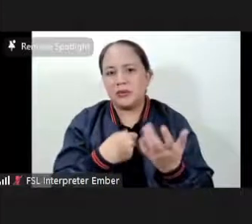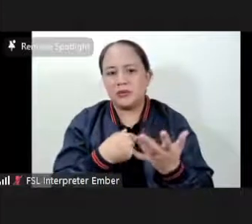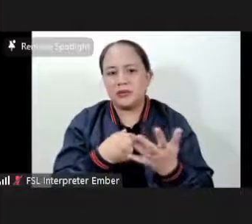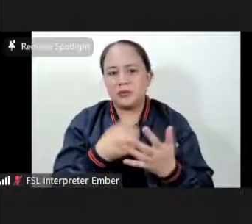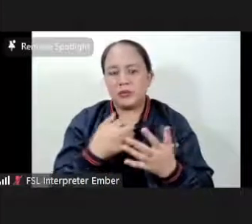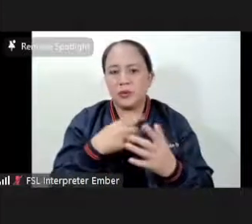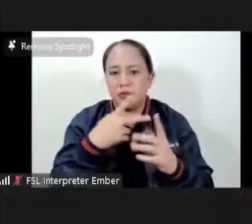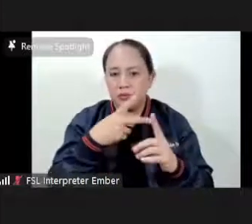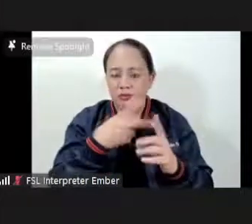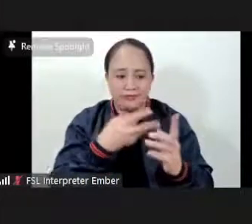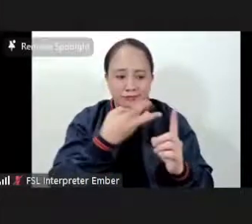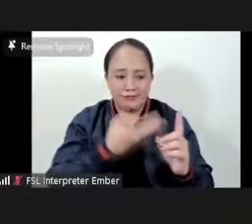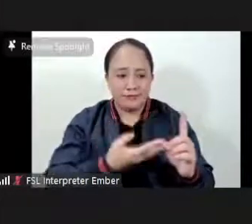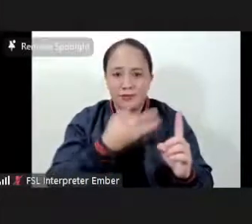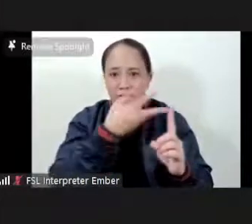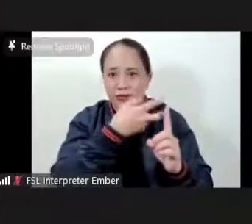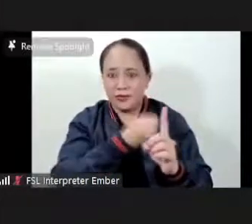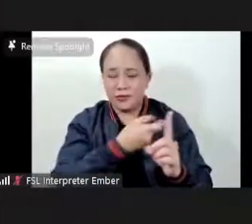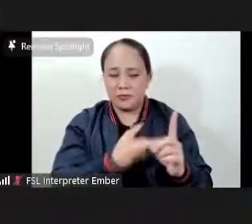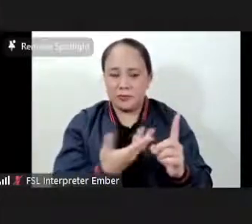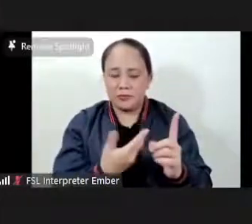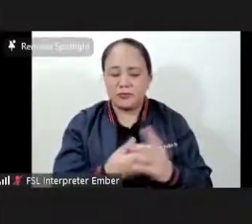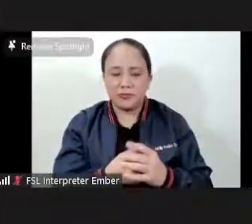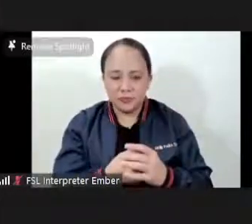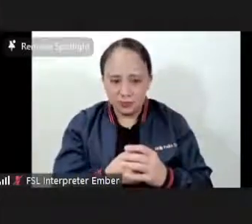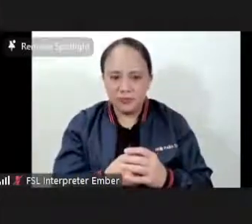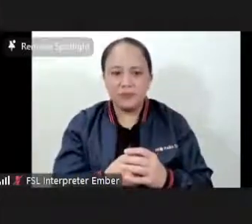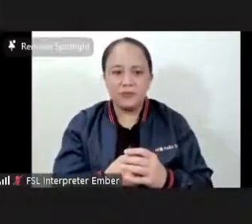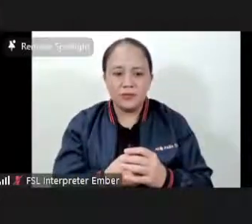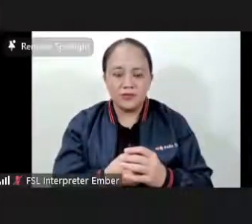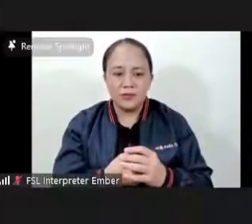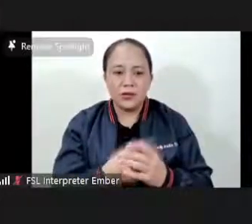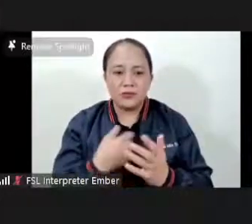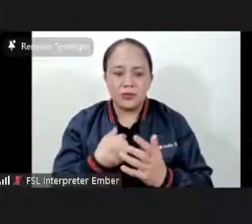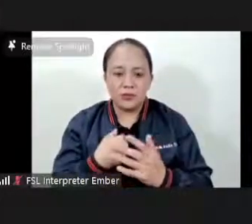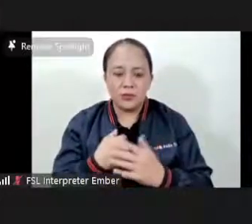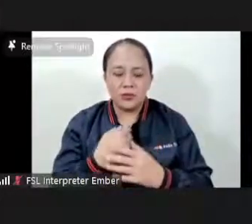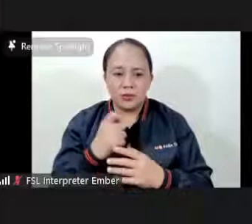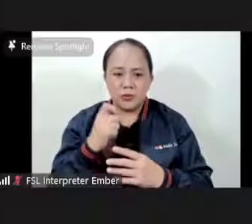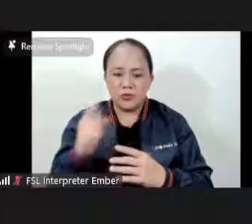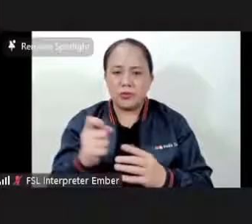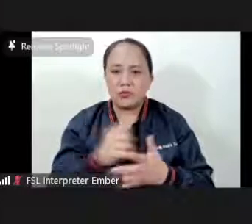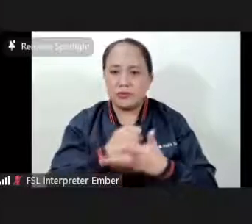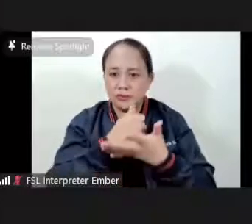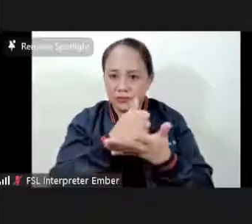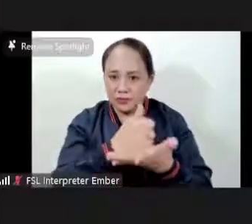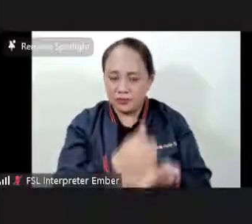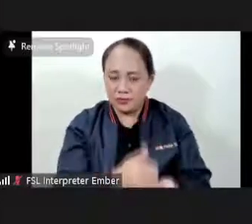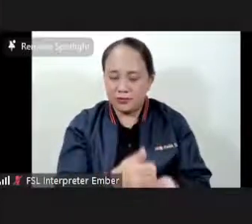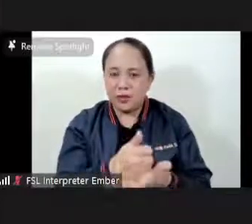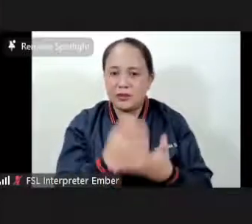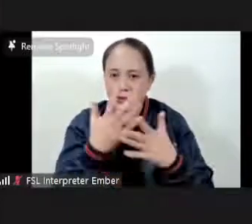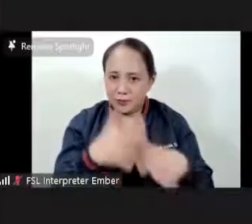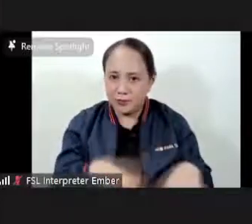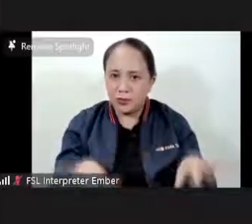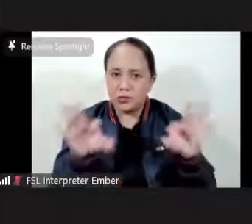victims. Timely, urgent, and appropriate interventions are